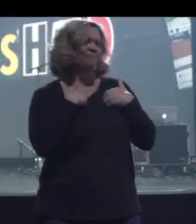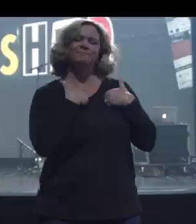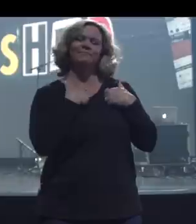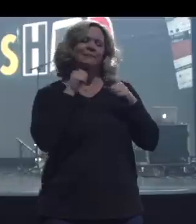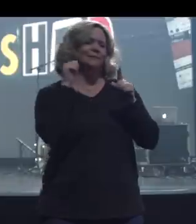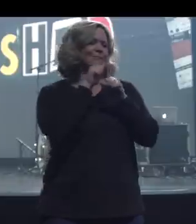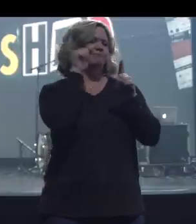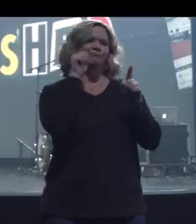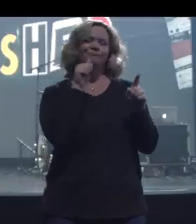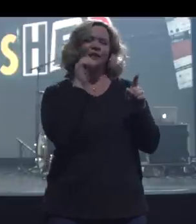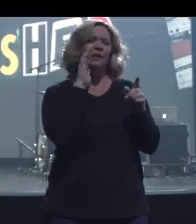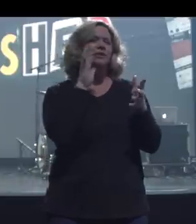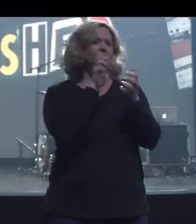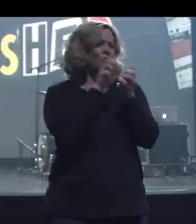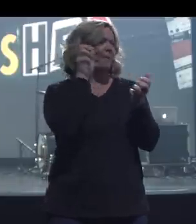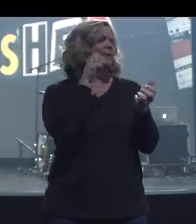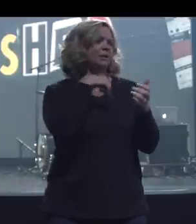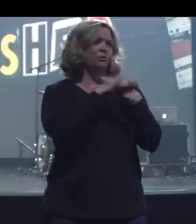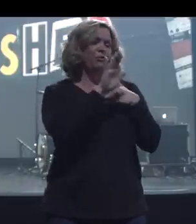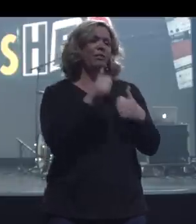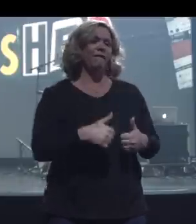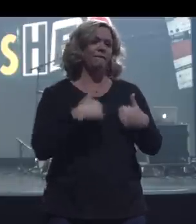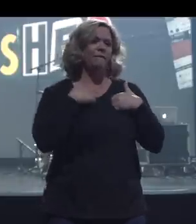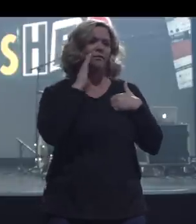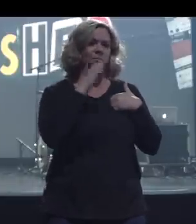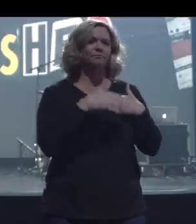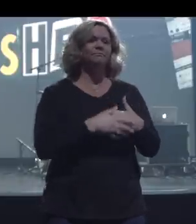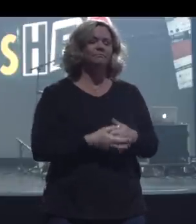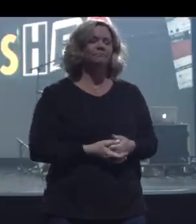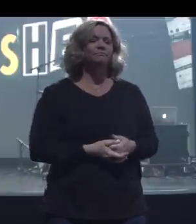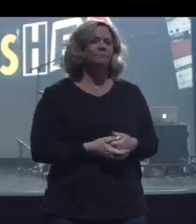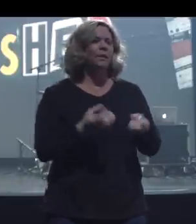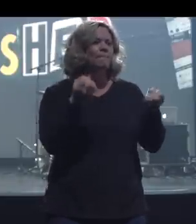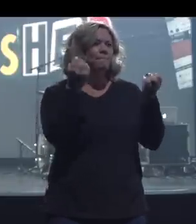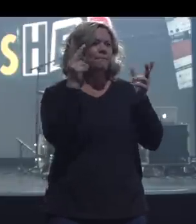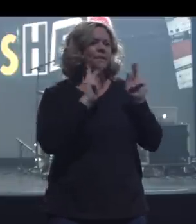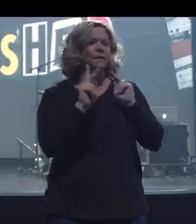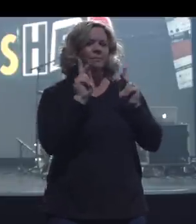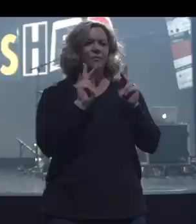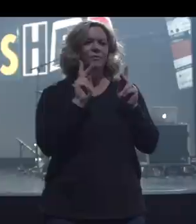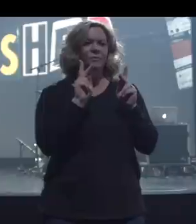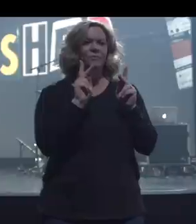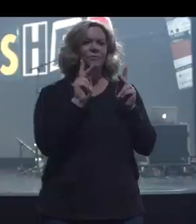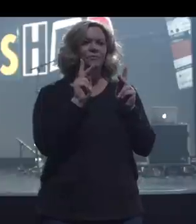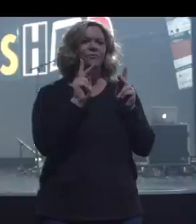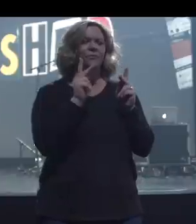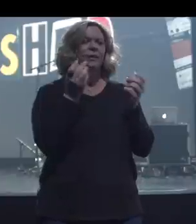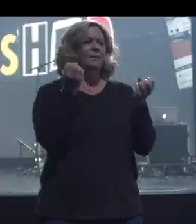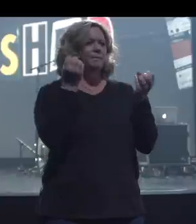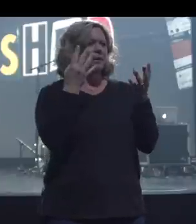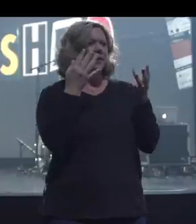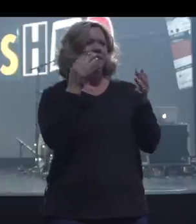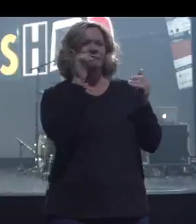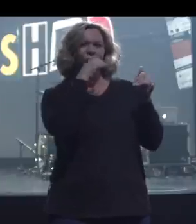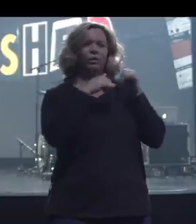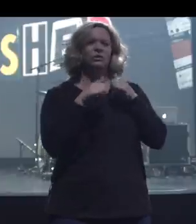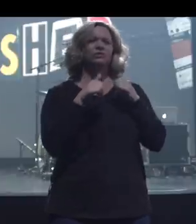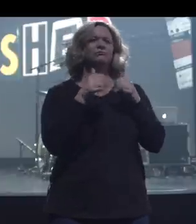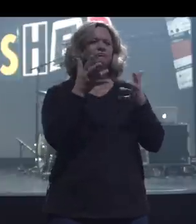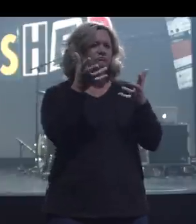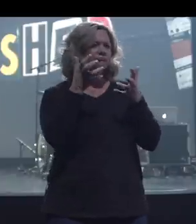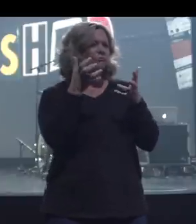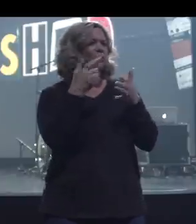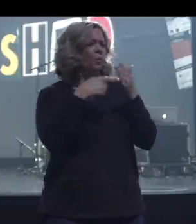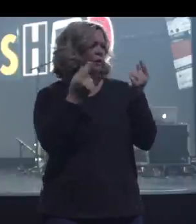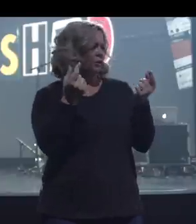ambush. It's a trap. And many people, into many foolish and harmful desires, this takes people. What